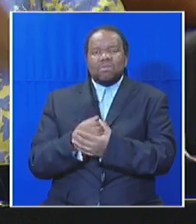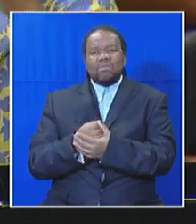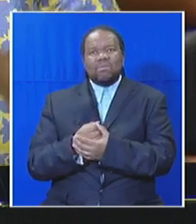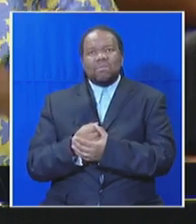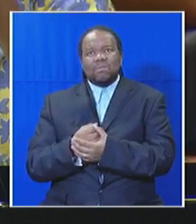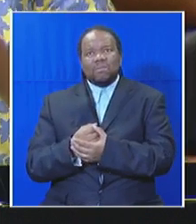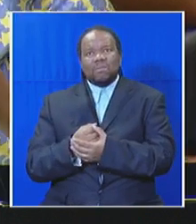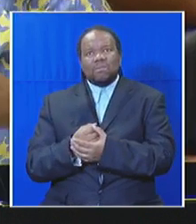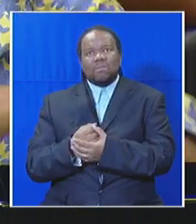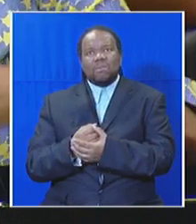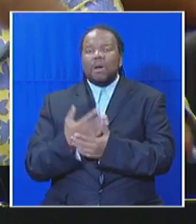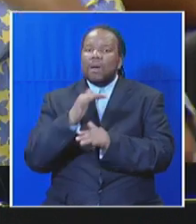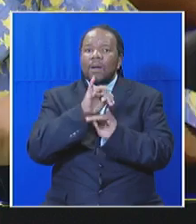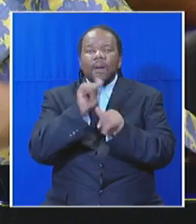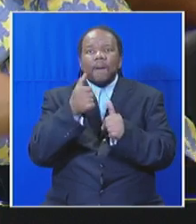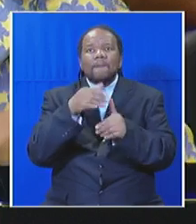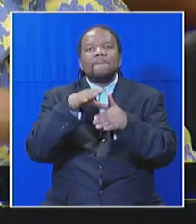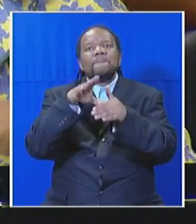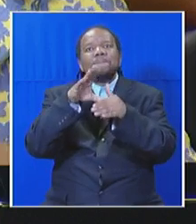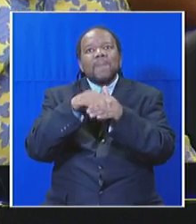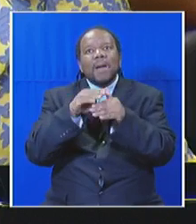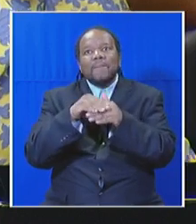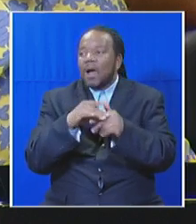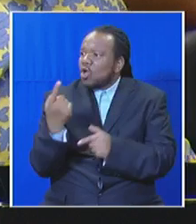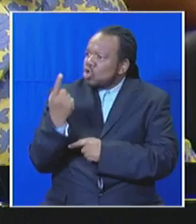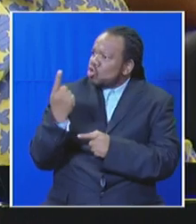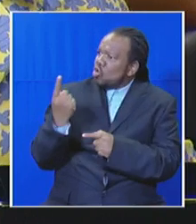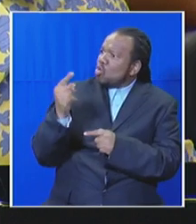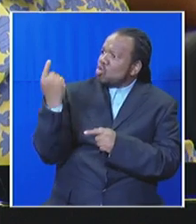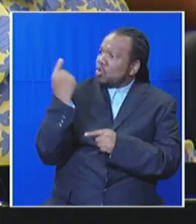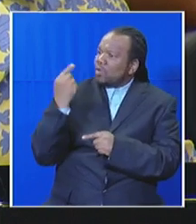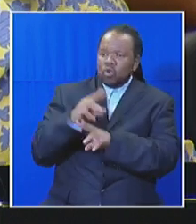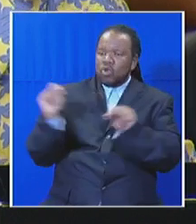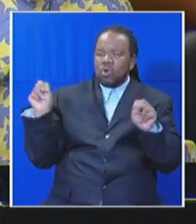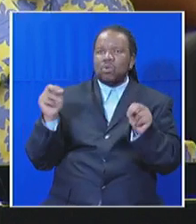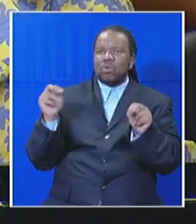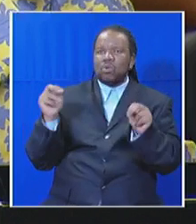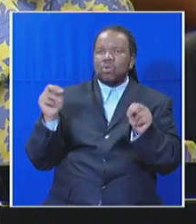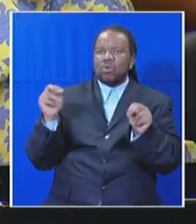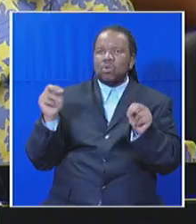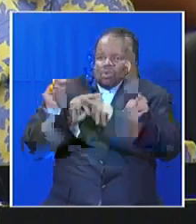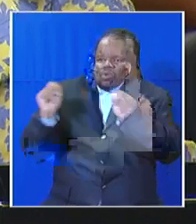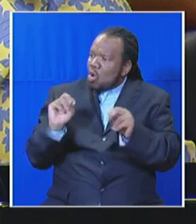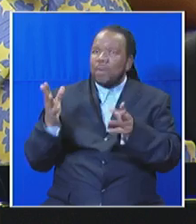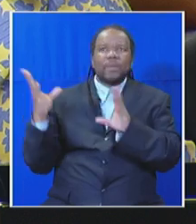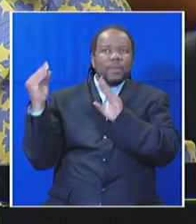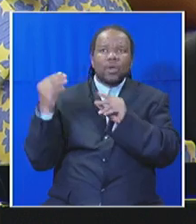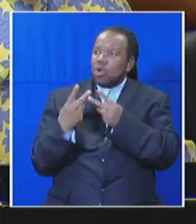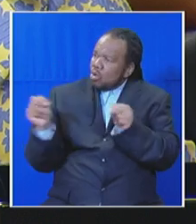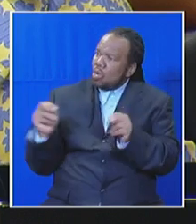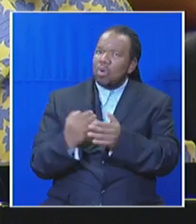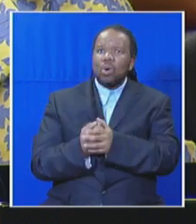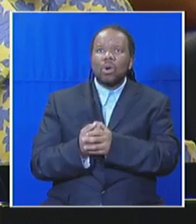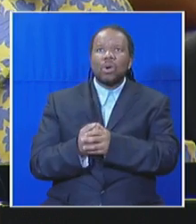And honorable members just take upon them. No, honorable member. May I be recognized? No. To us, when